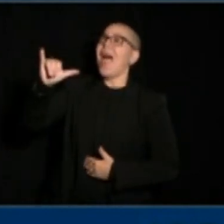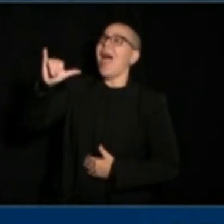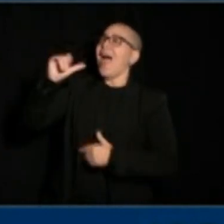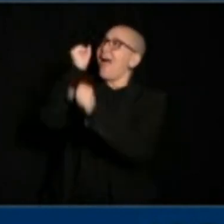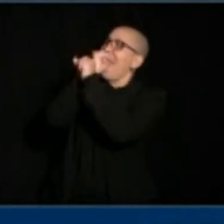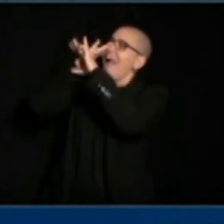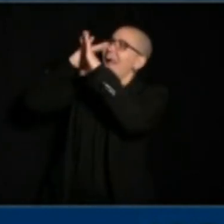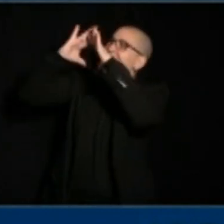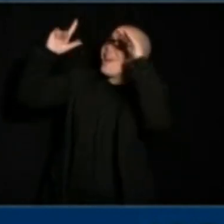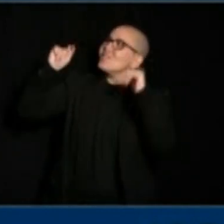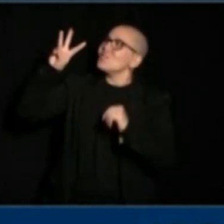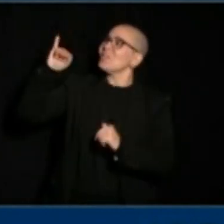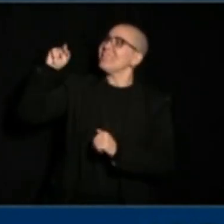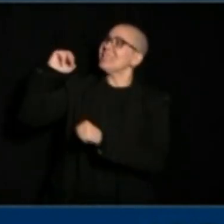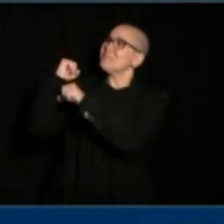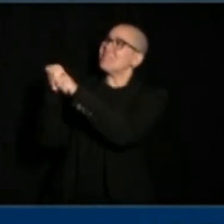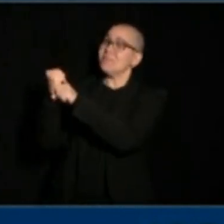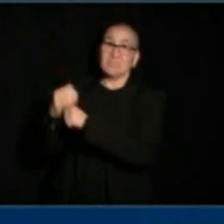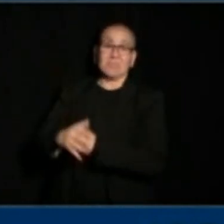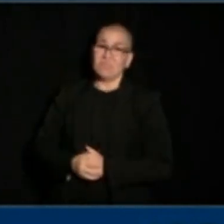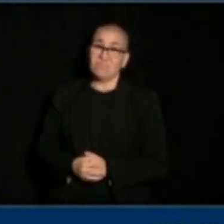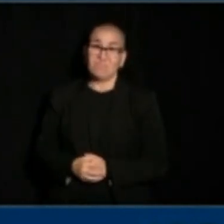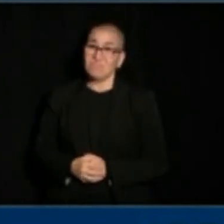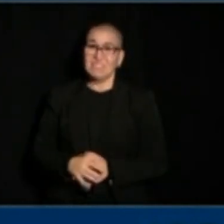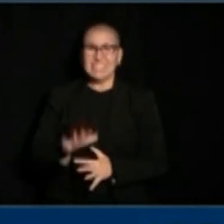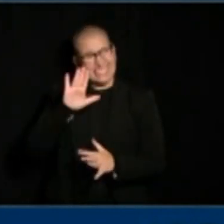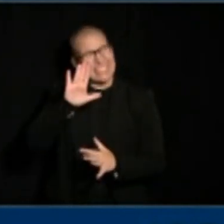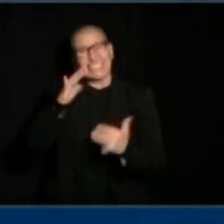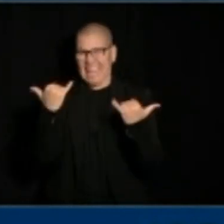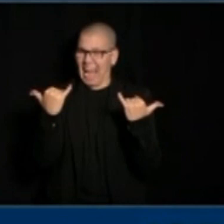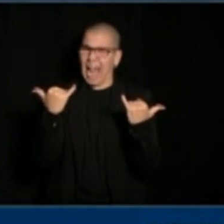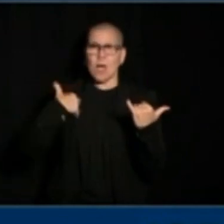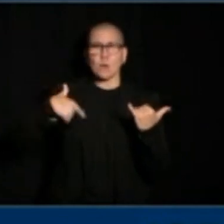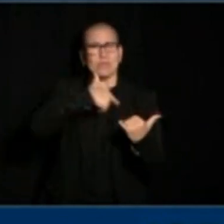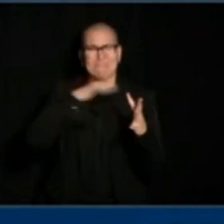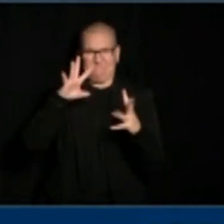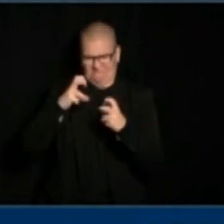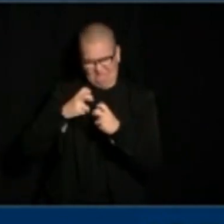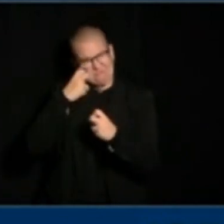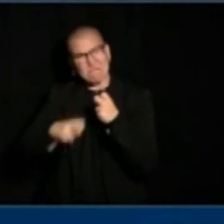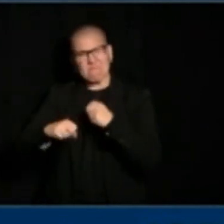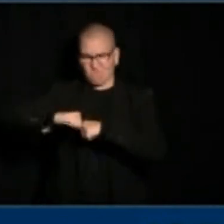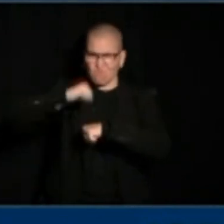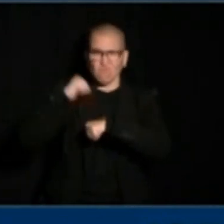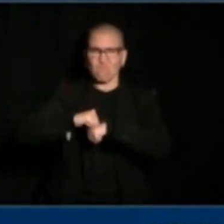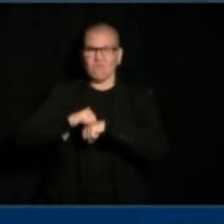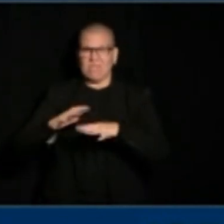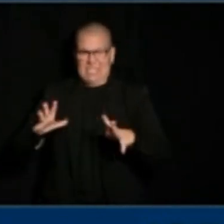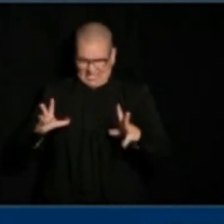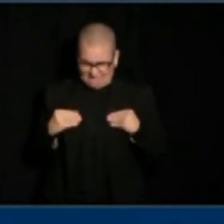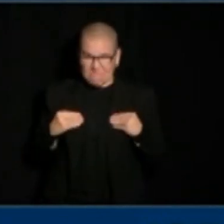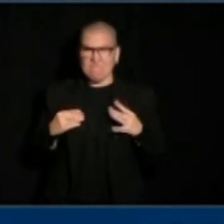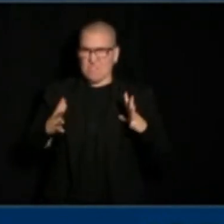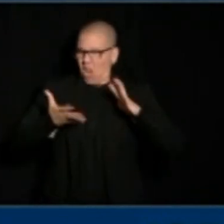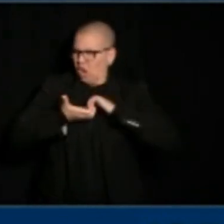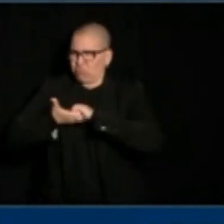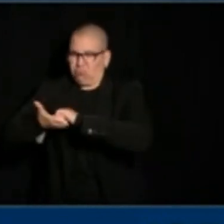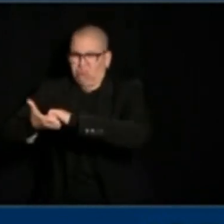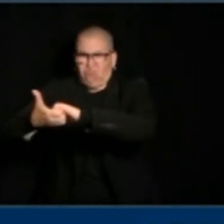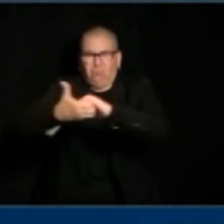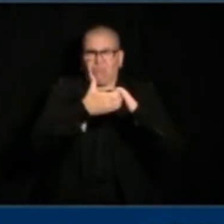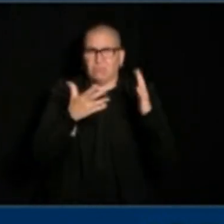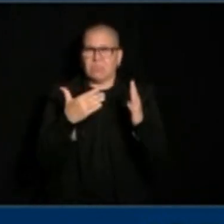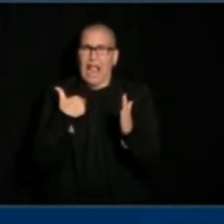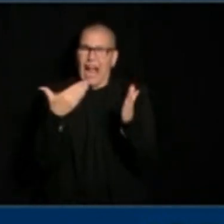grit, our sense of community, and our belief that it matters what we do can positively impact our neighbors. So I'm asking you one more